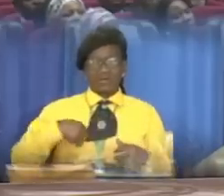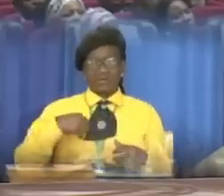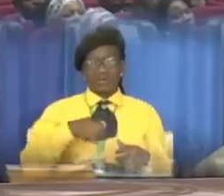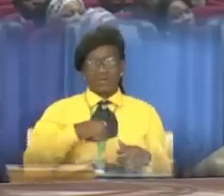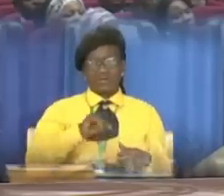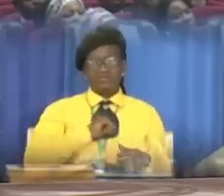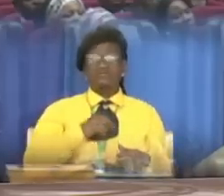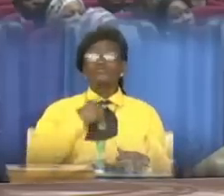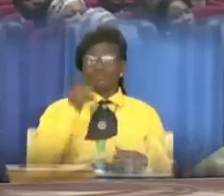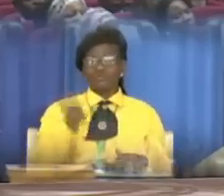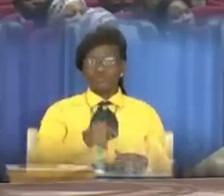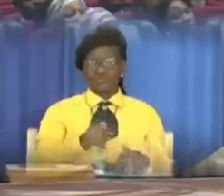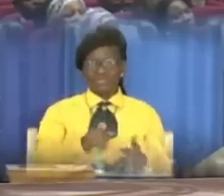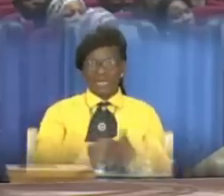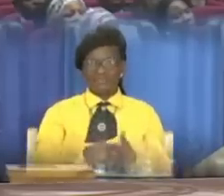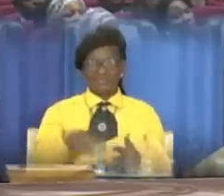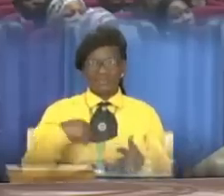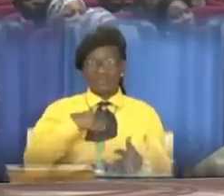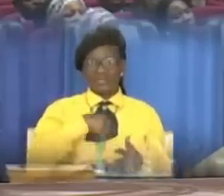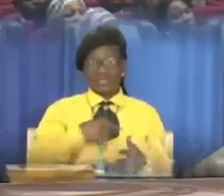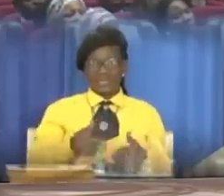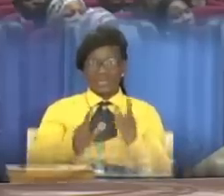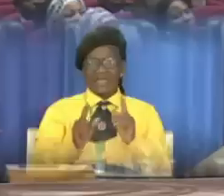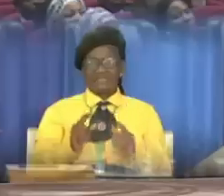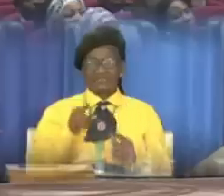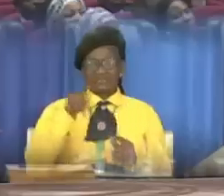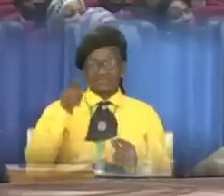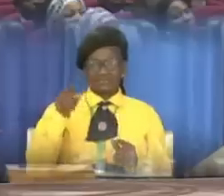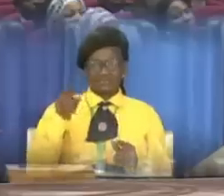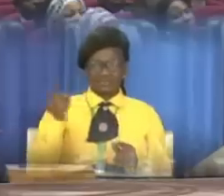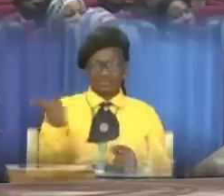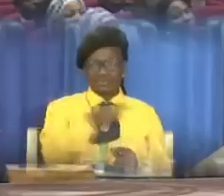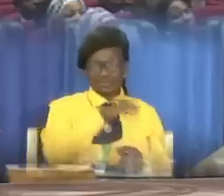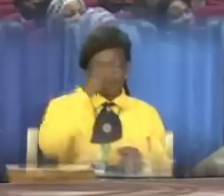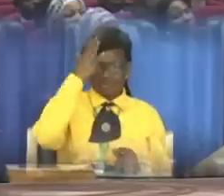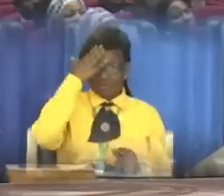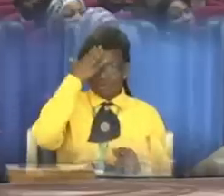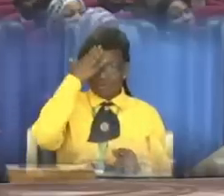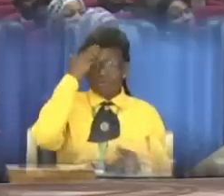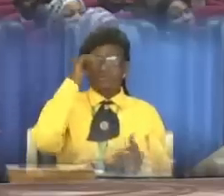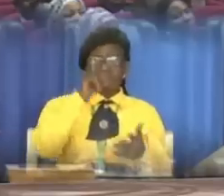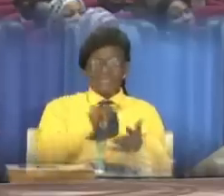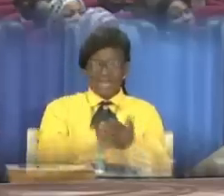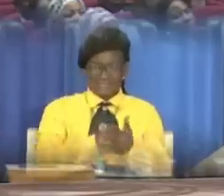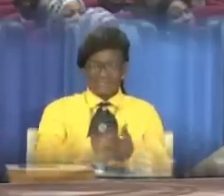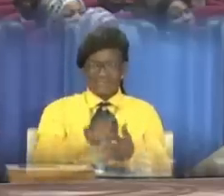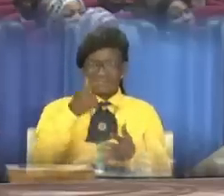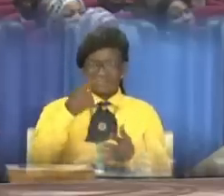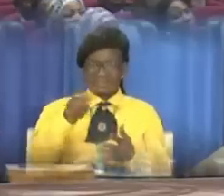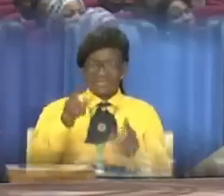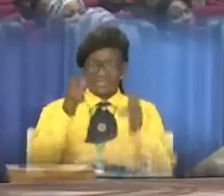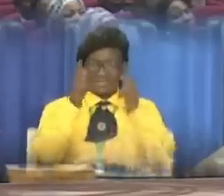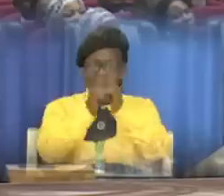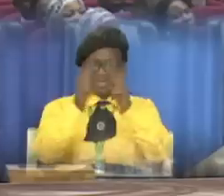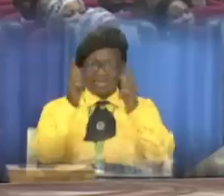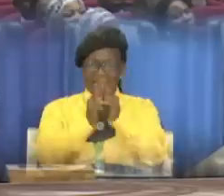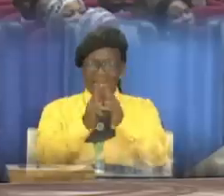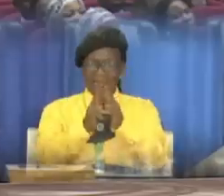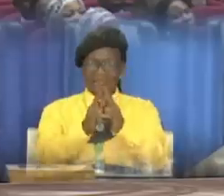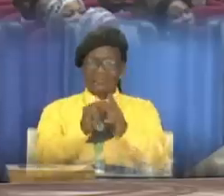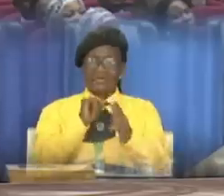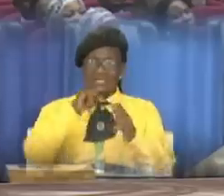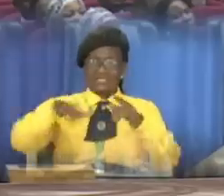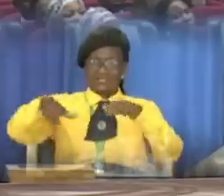know that the camp is covered from corner to corner by